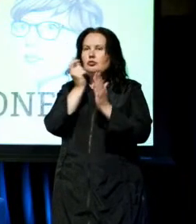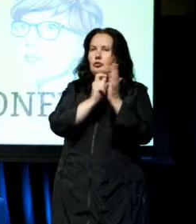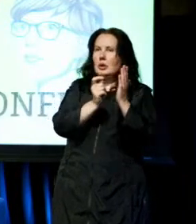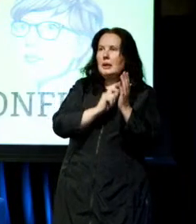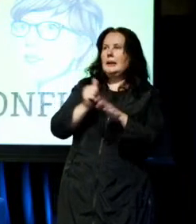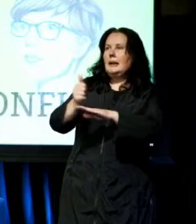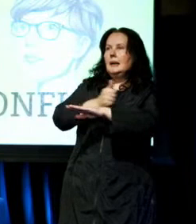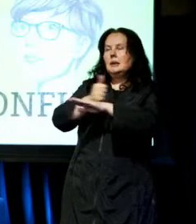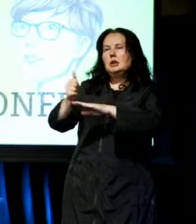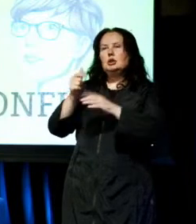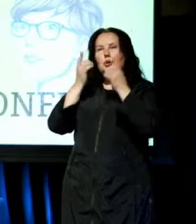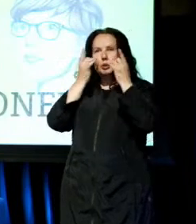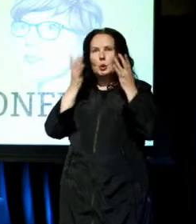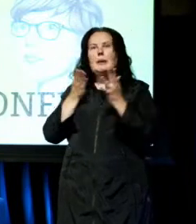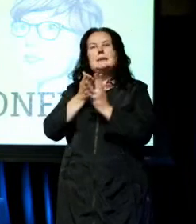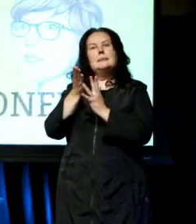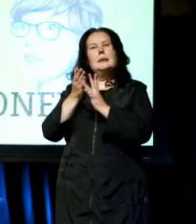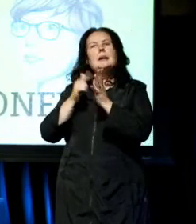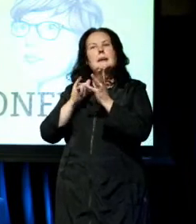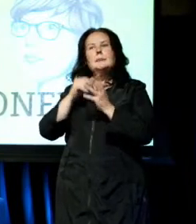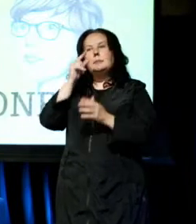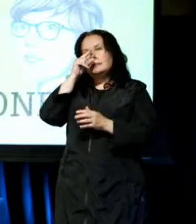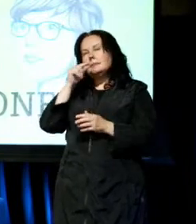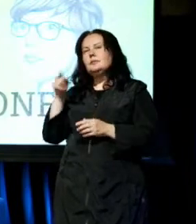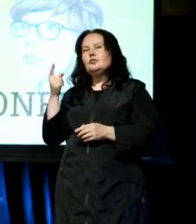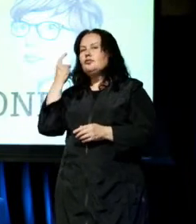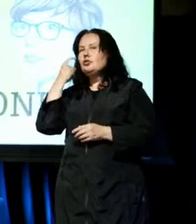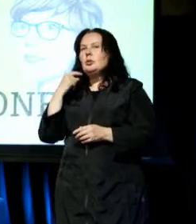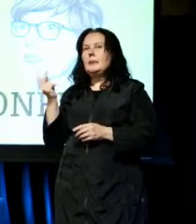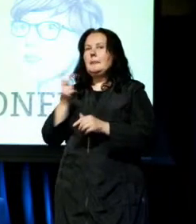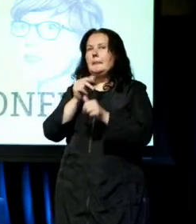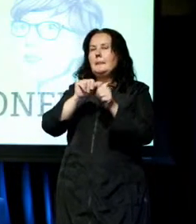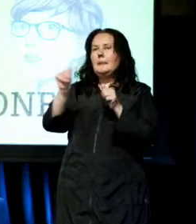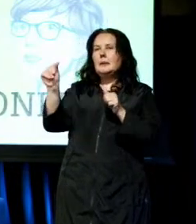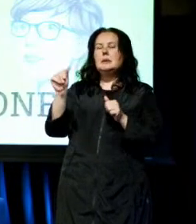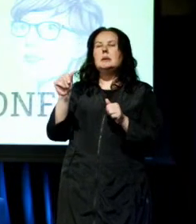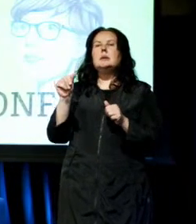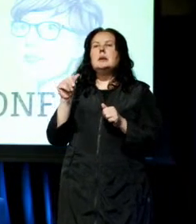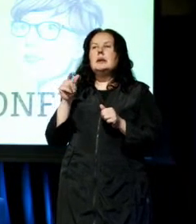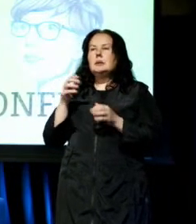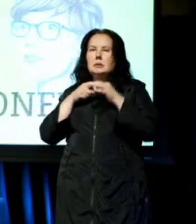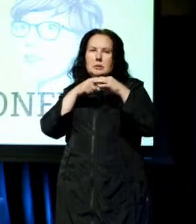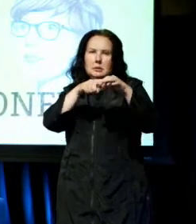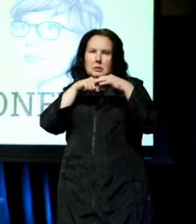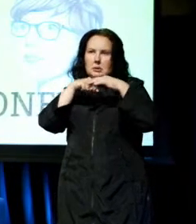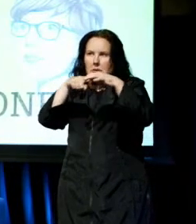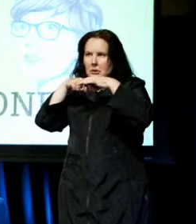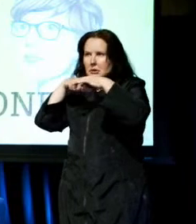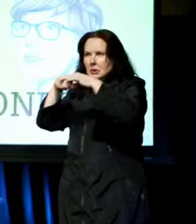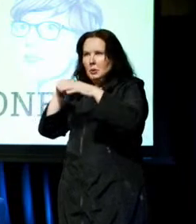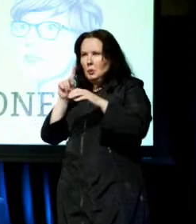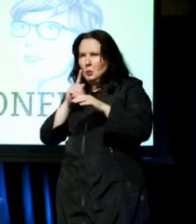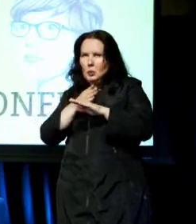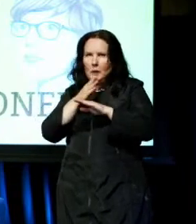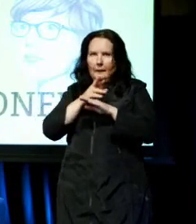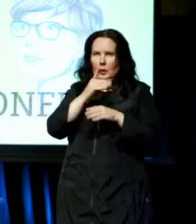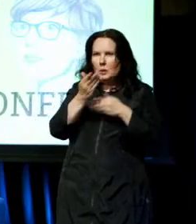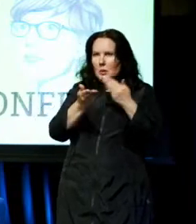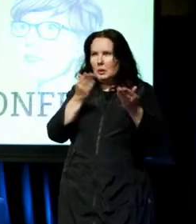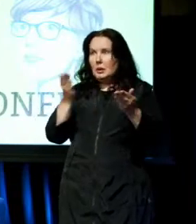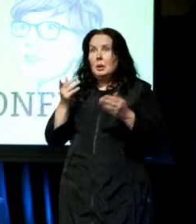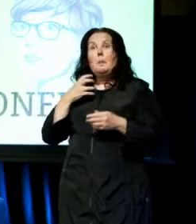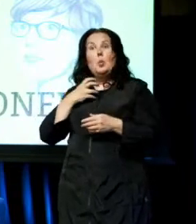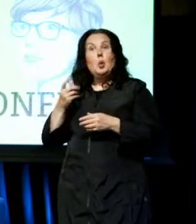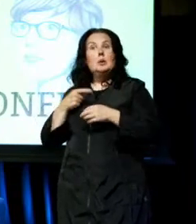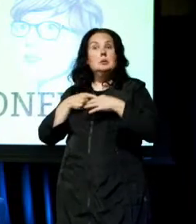as possible. And they did a lot of asking people questions about what would work. And, you know, I think the more those questions